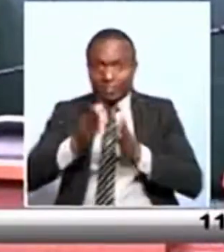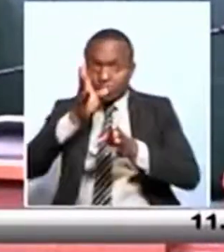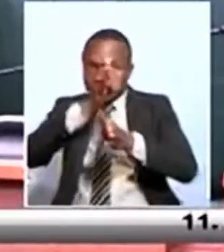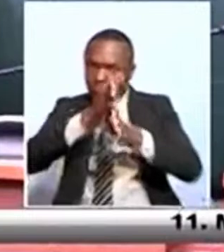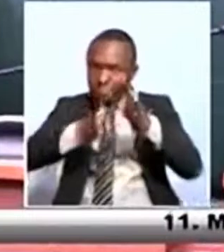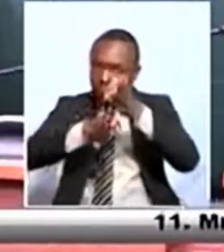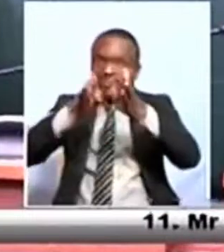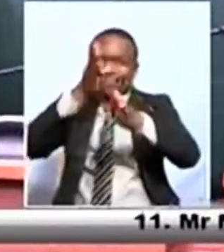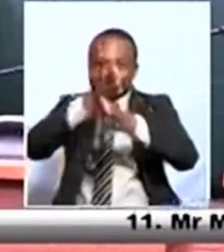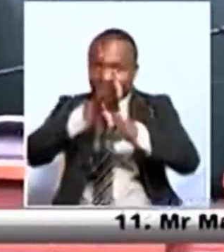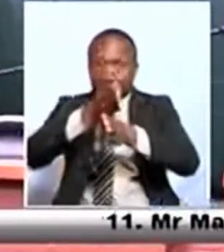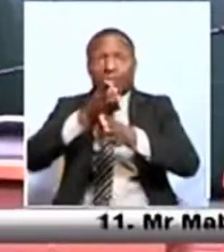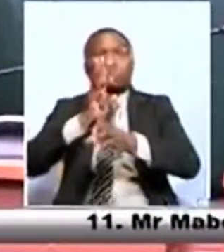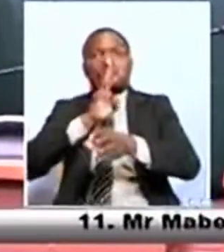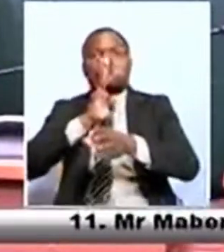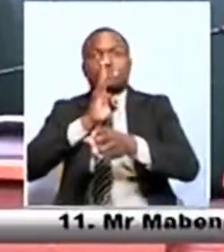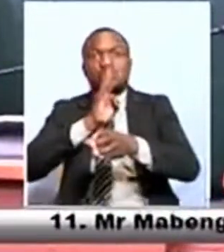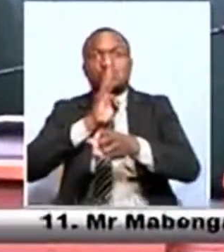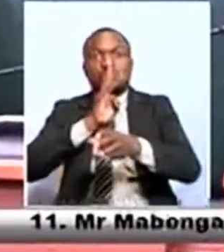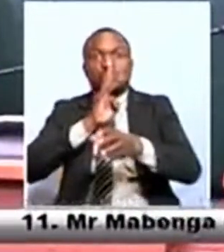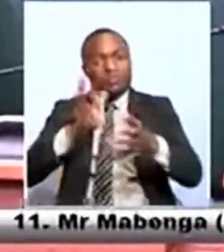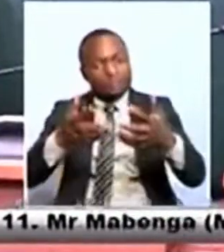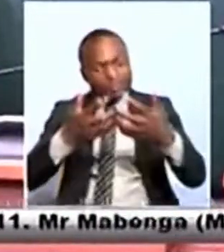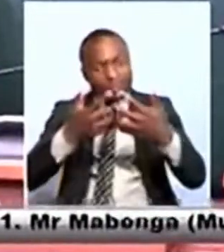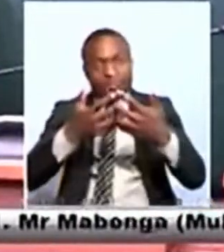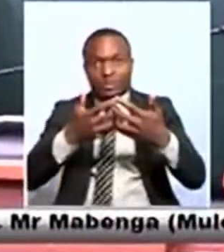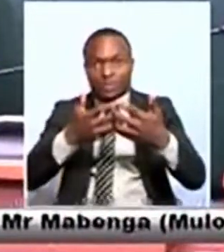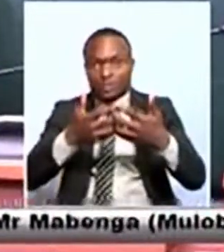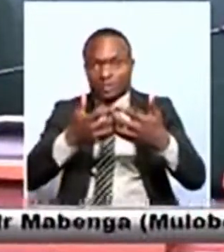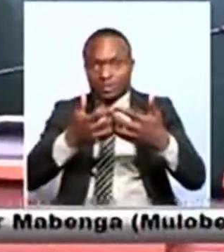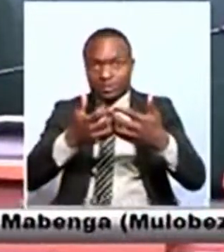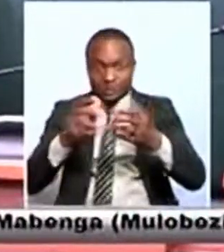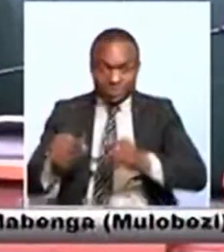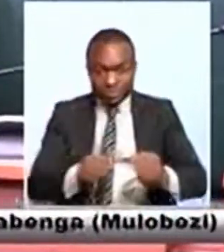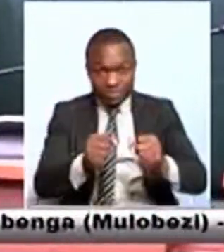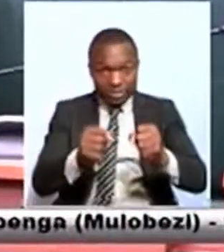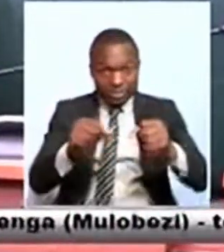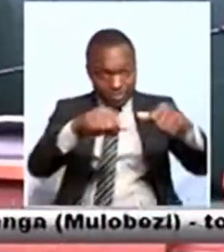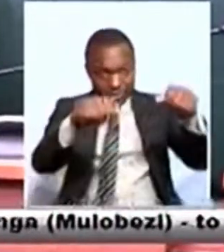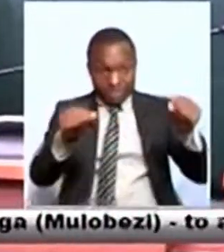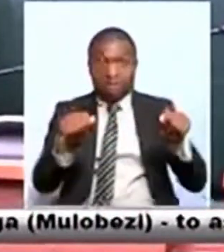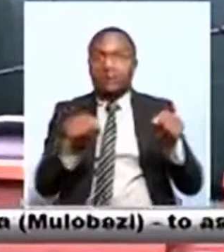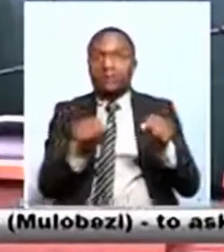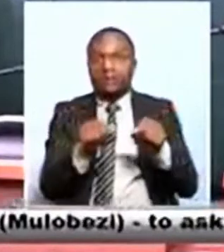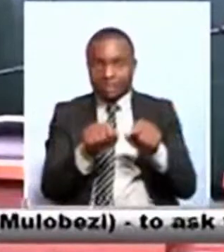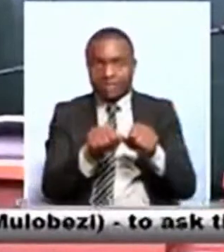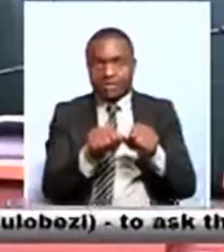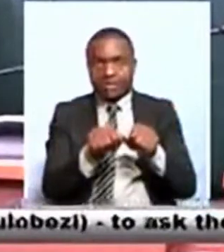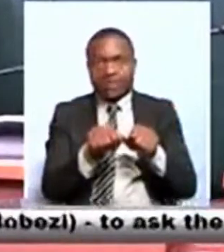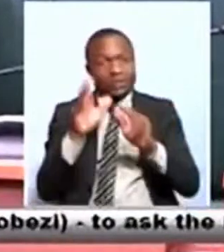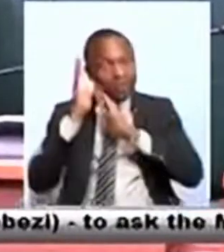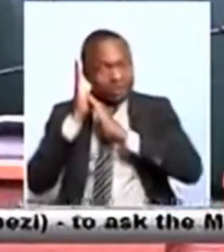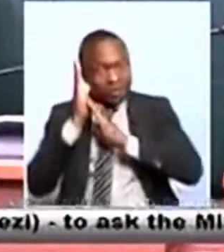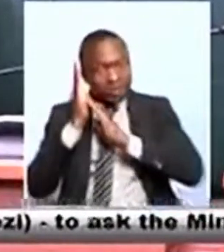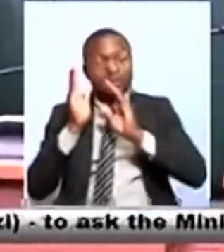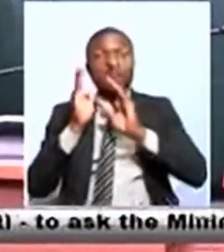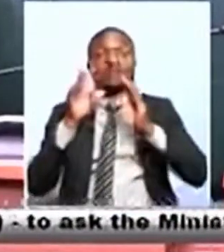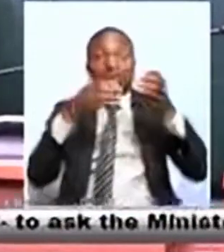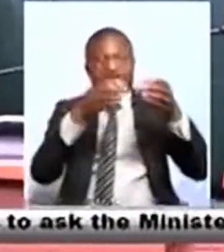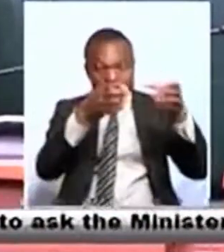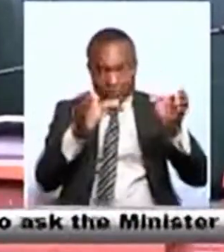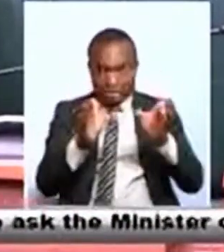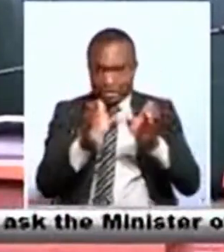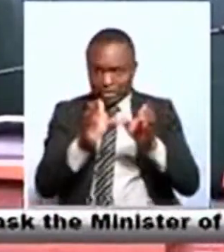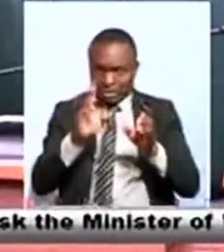construct water reticulation systems in the following areas of Mulobezi district: 1,